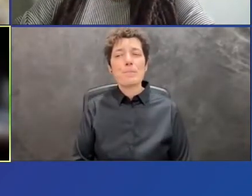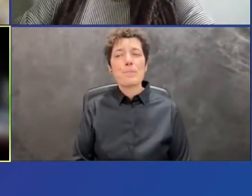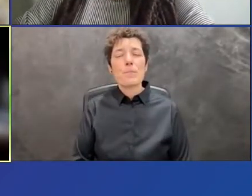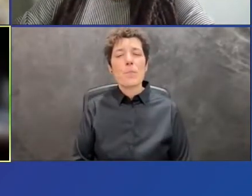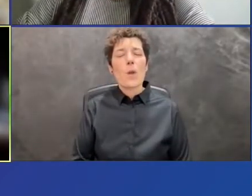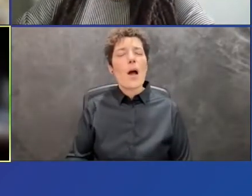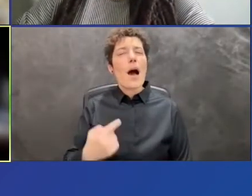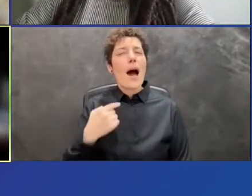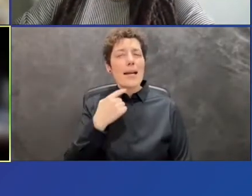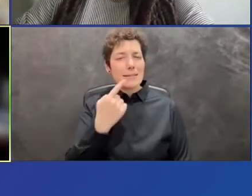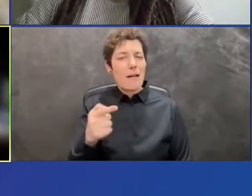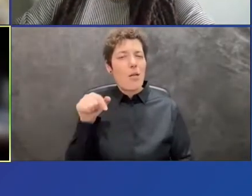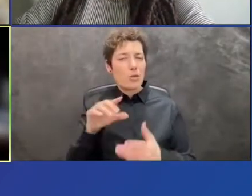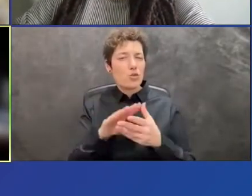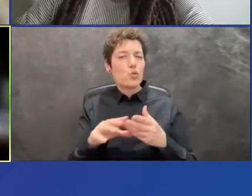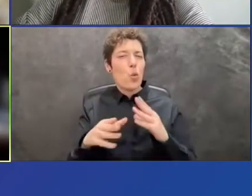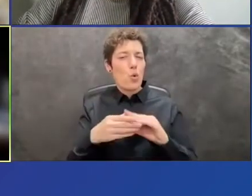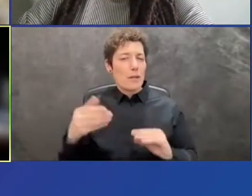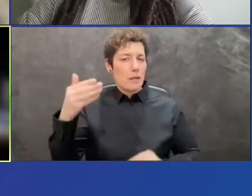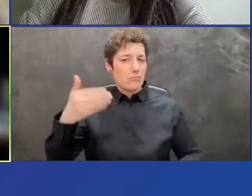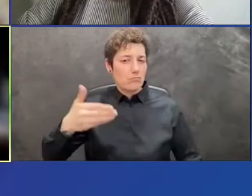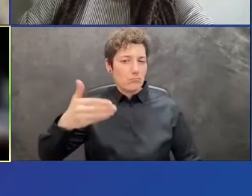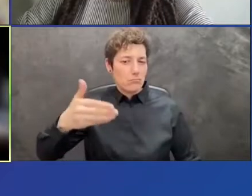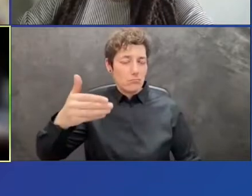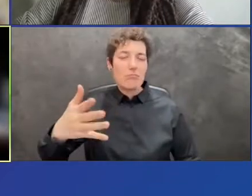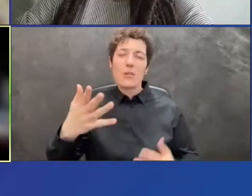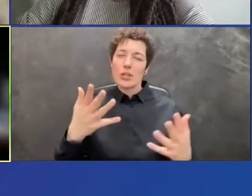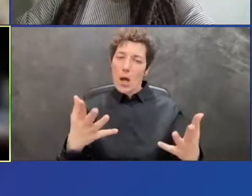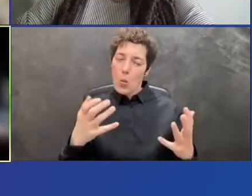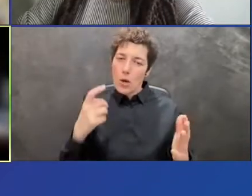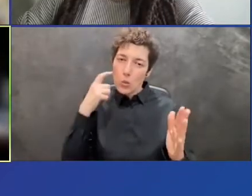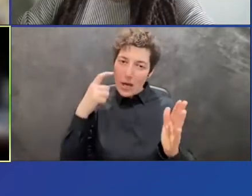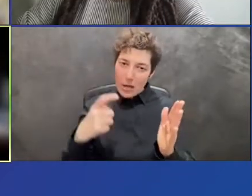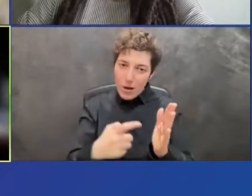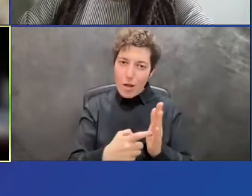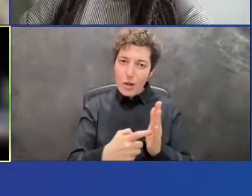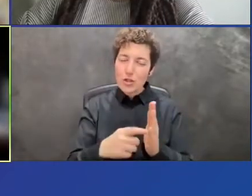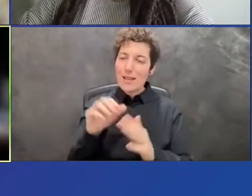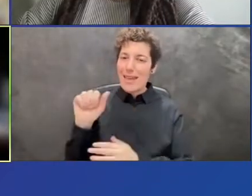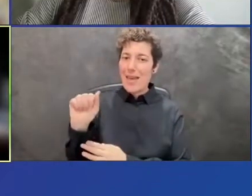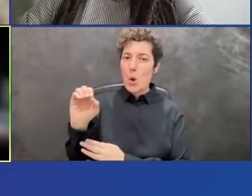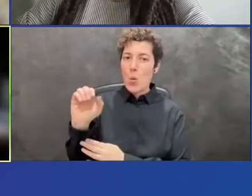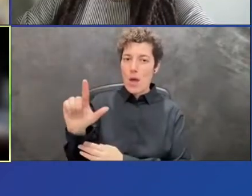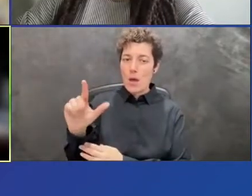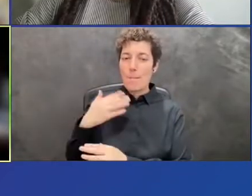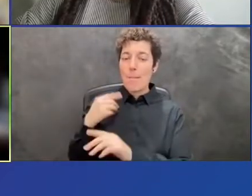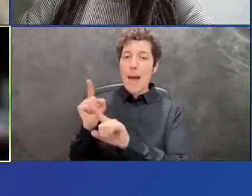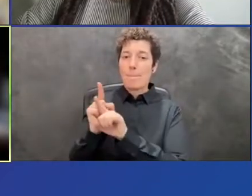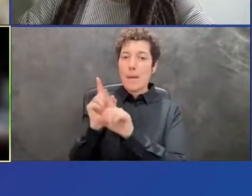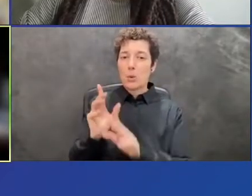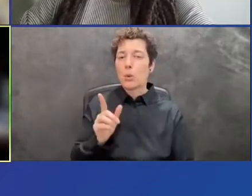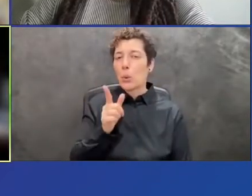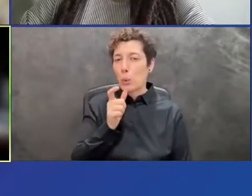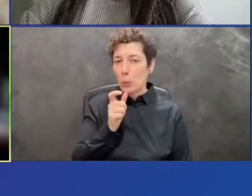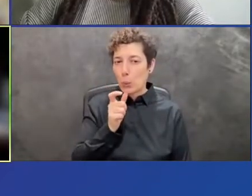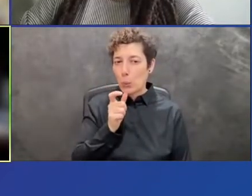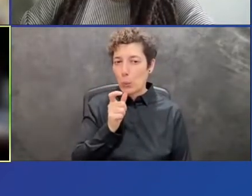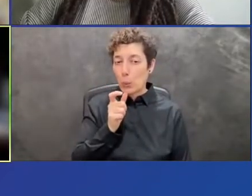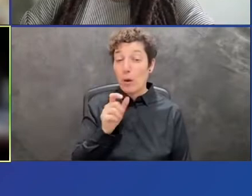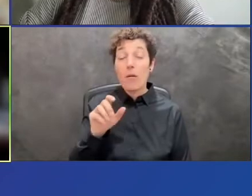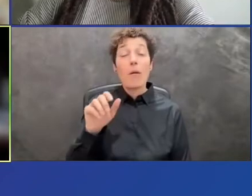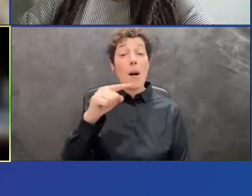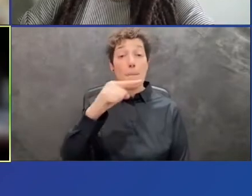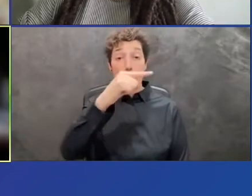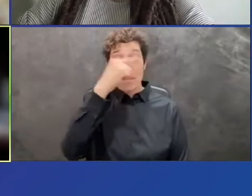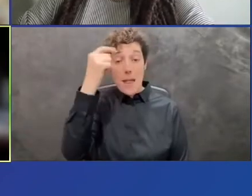like to name and acknowledge who my mentor was at AOL And it was a Black